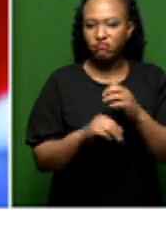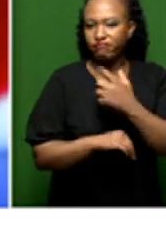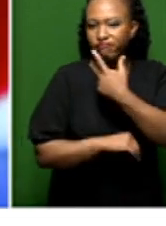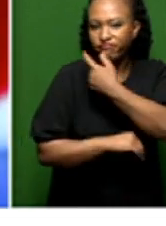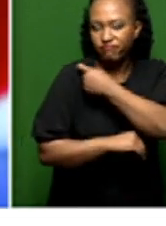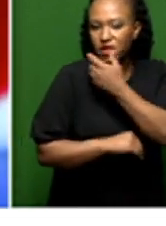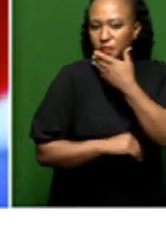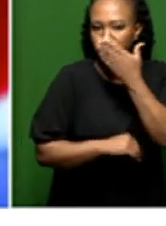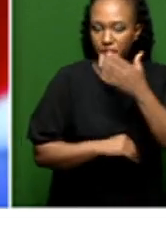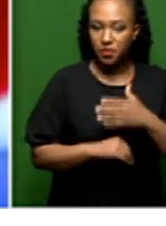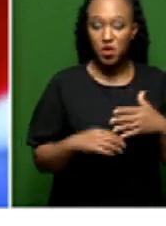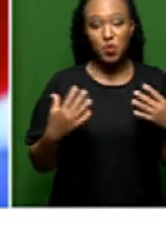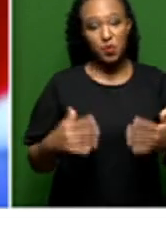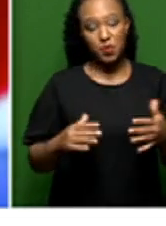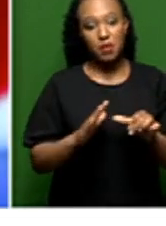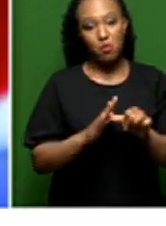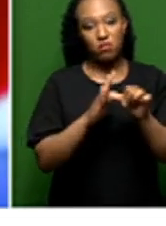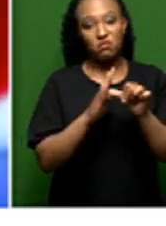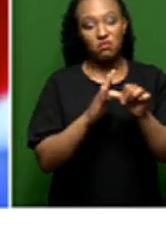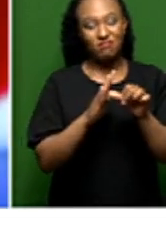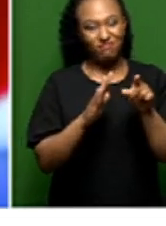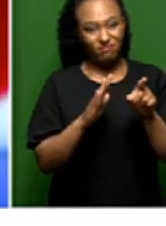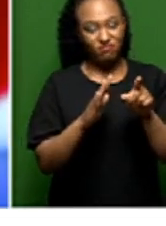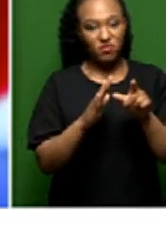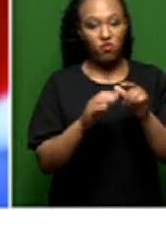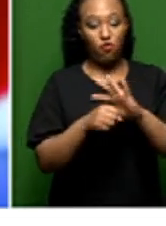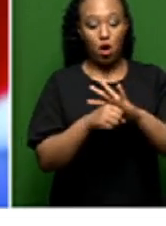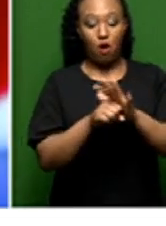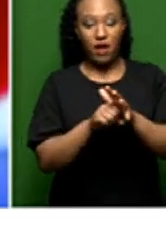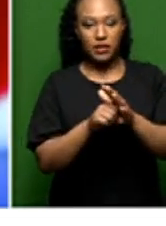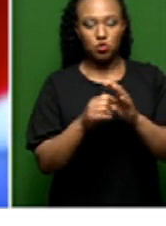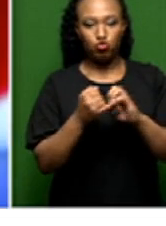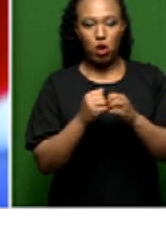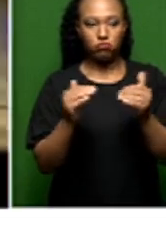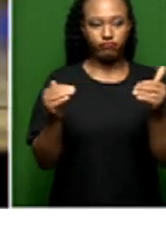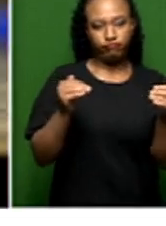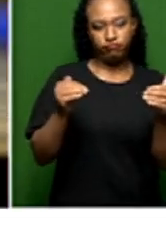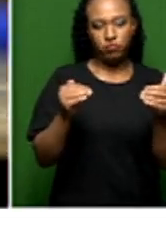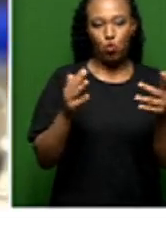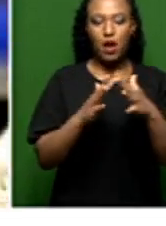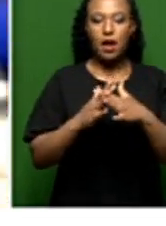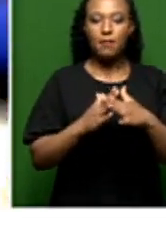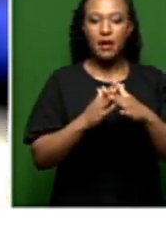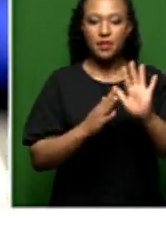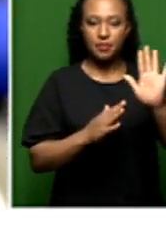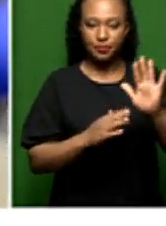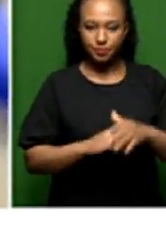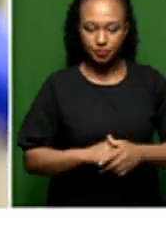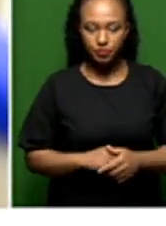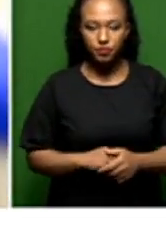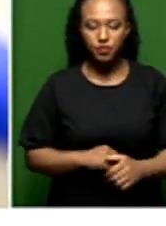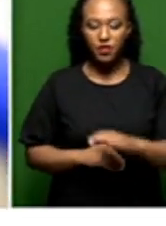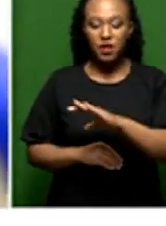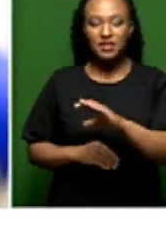unvaccinated, a critical mass that could be key to the pandemic's trajectory in the United States. CDC